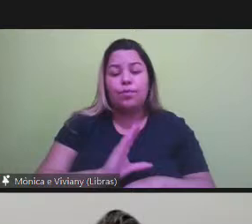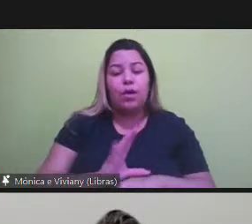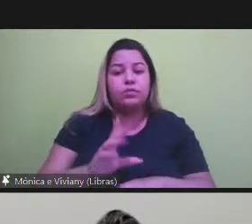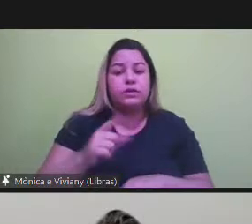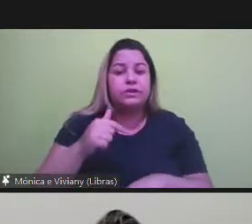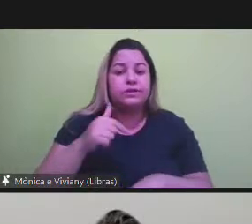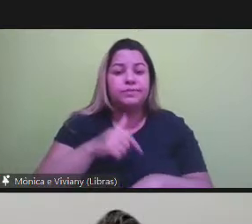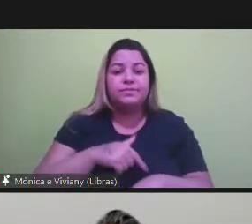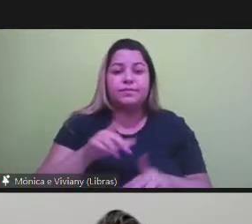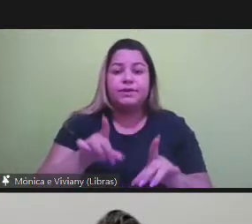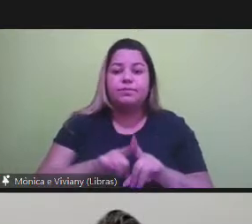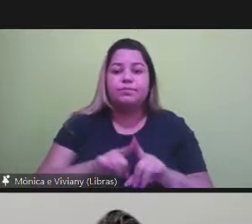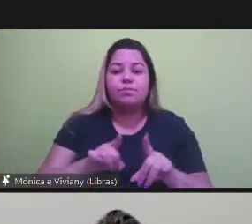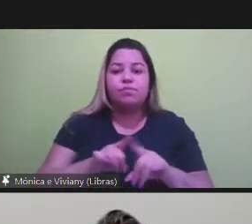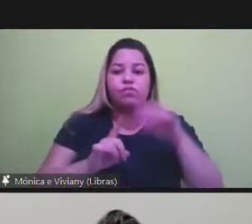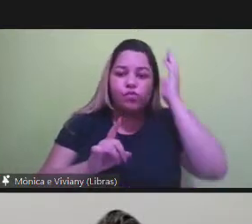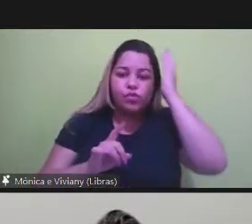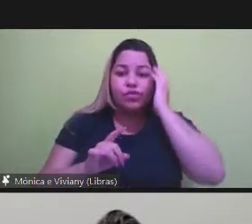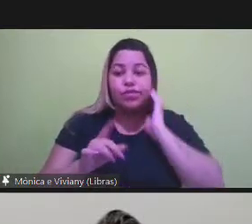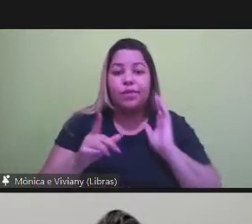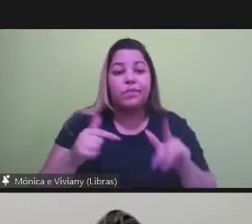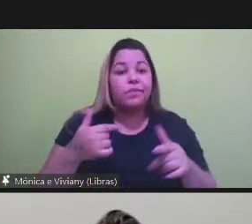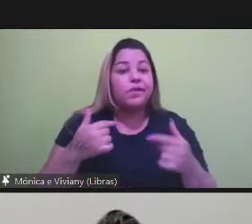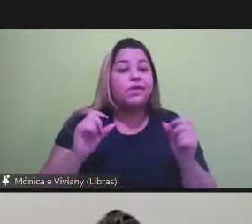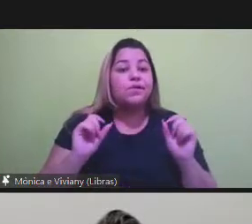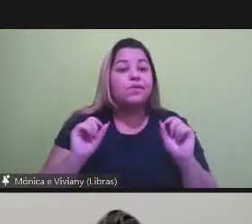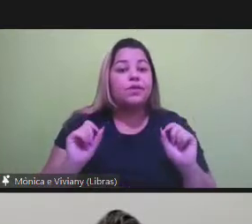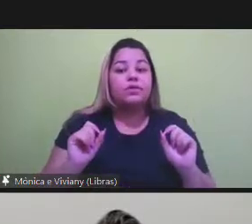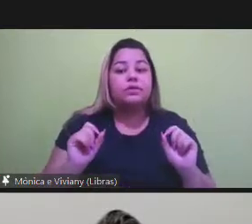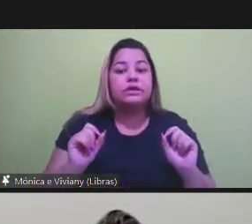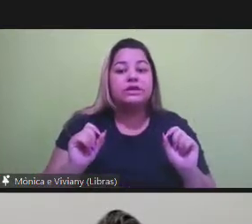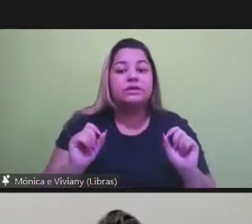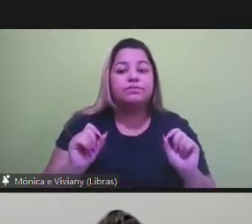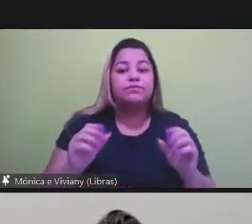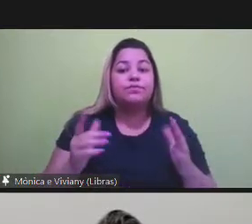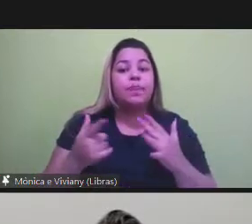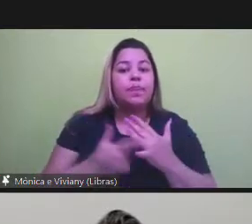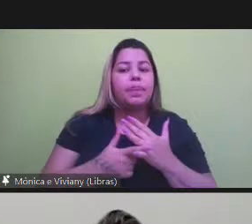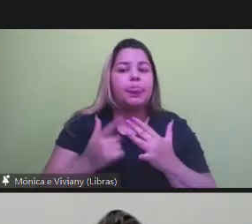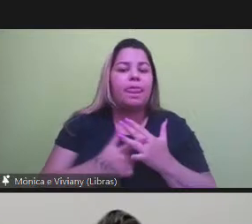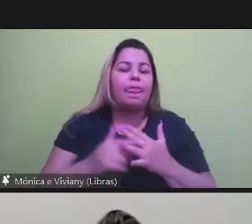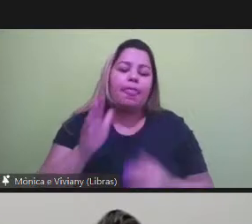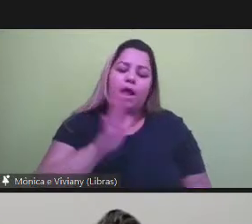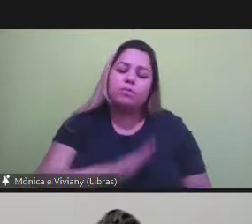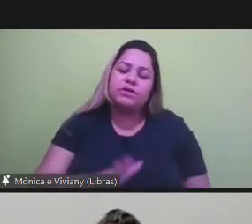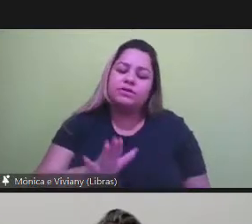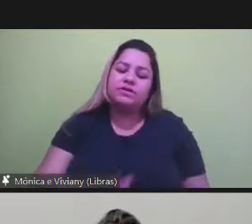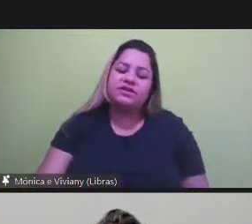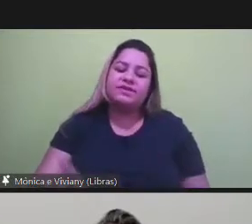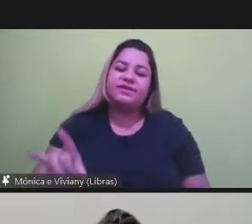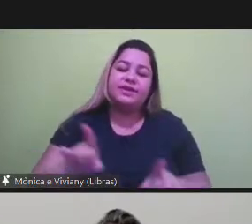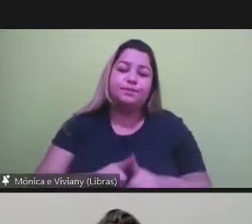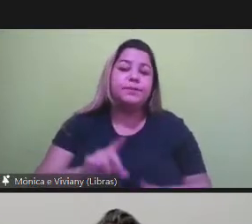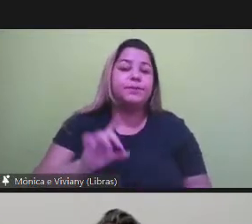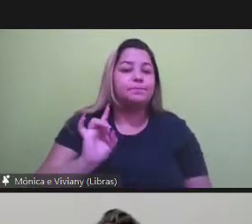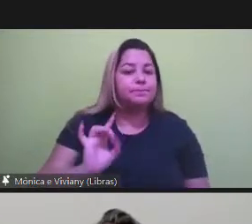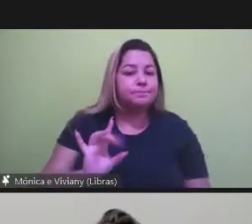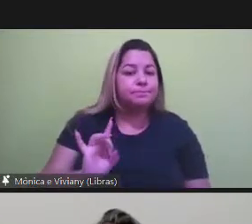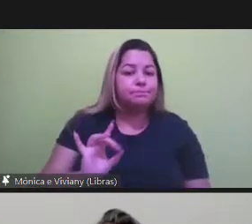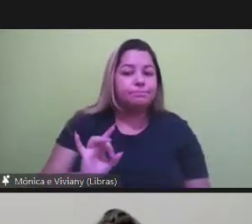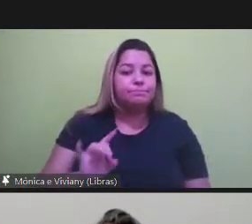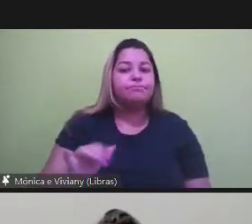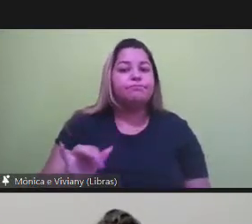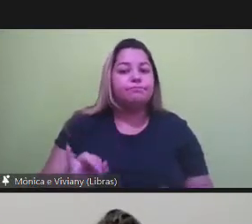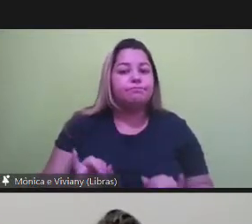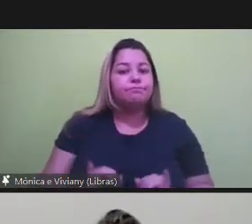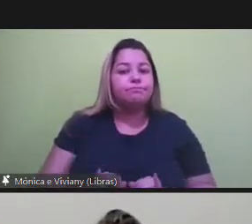great challenge that we have, but I also consider that the intervention with the children in